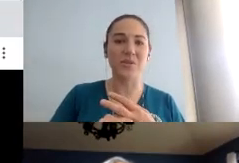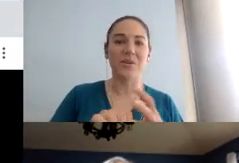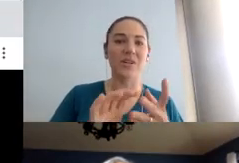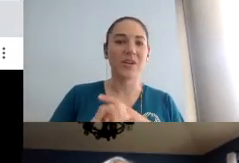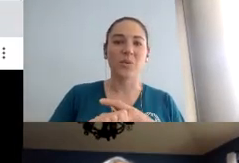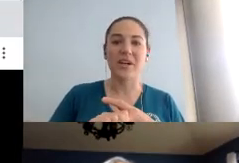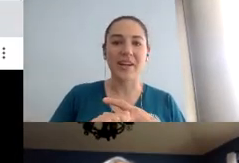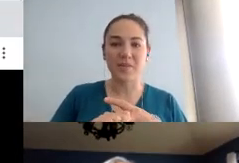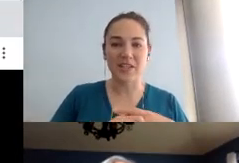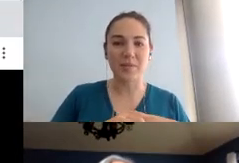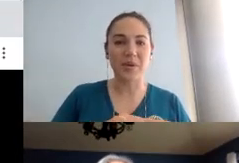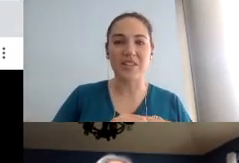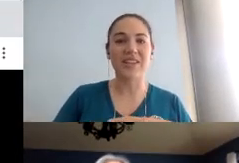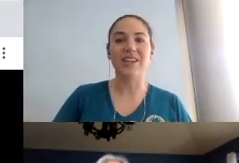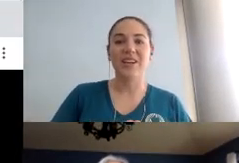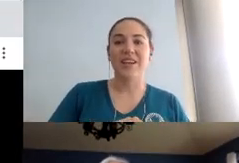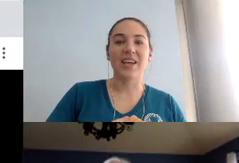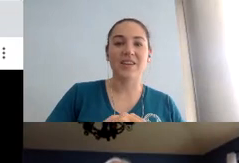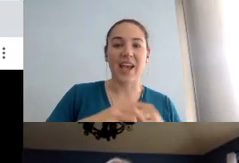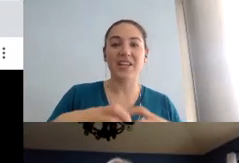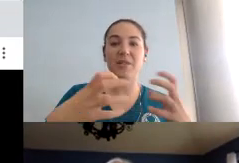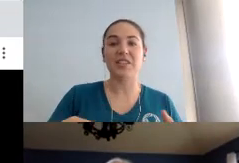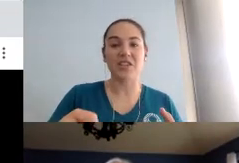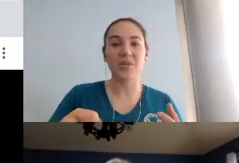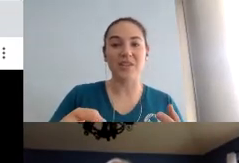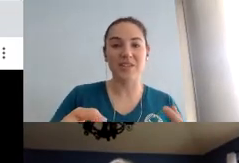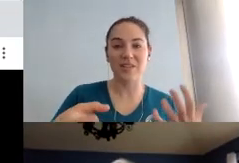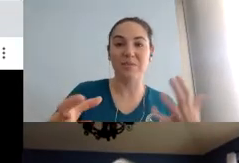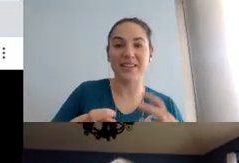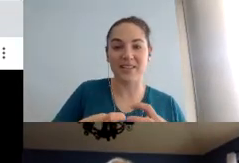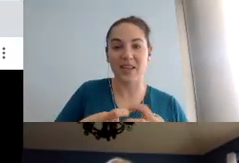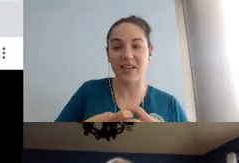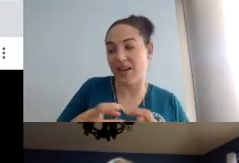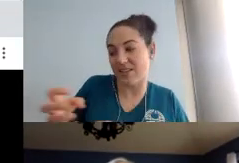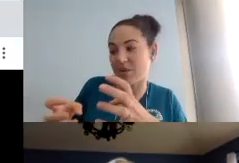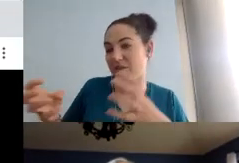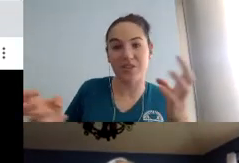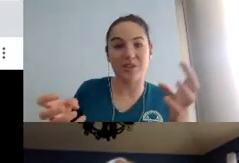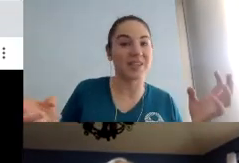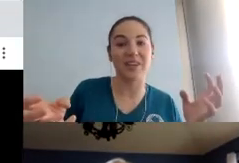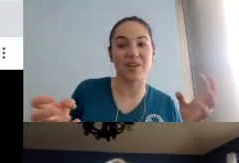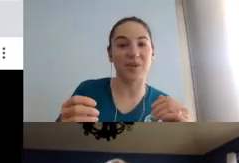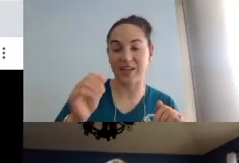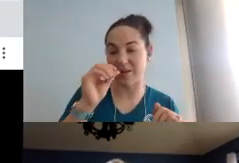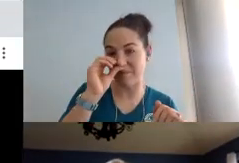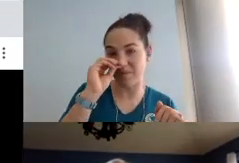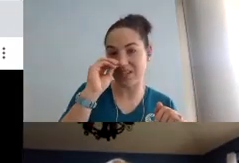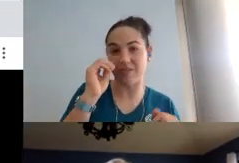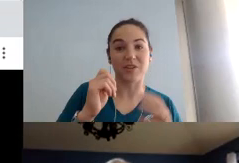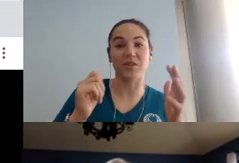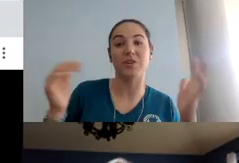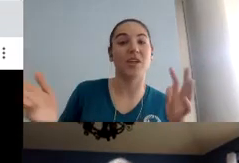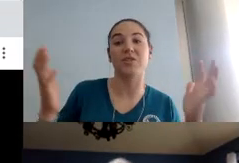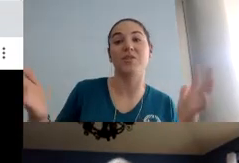due soon? What announcements have been posted? And adding them as a student means that they can't see what other students have done or what